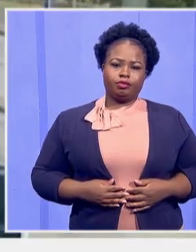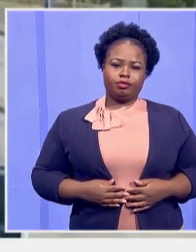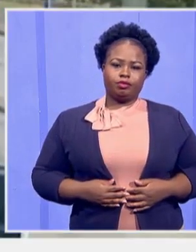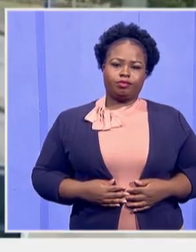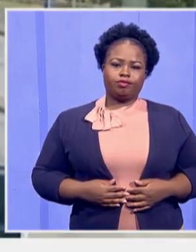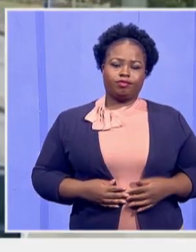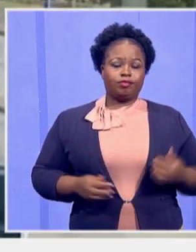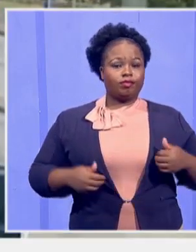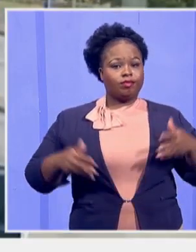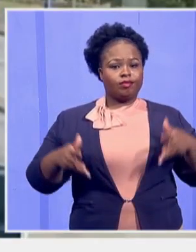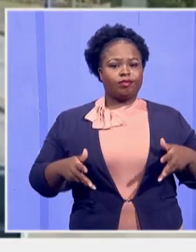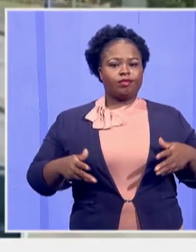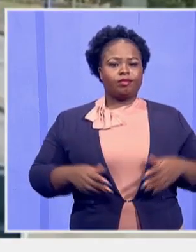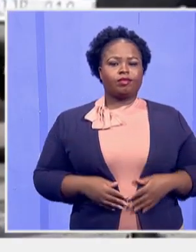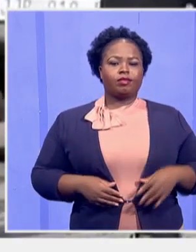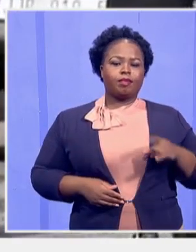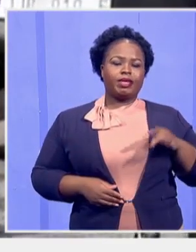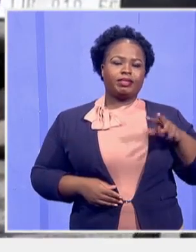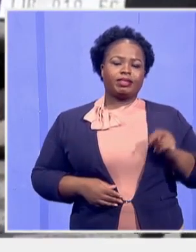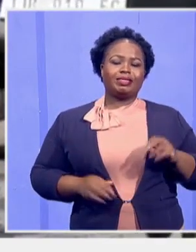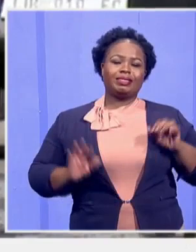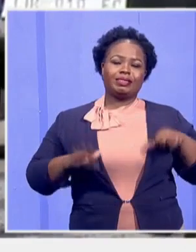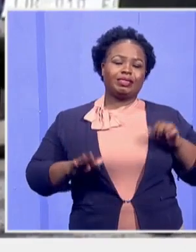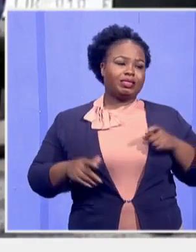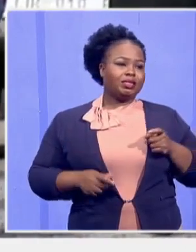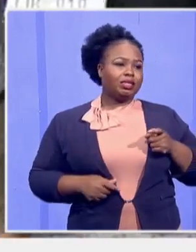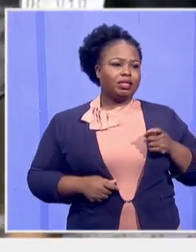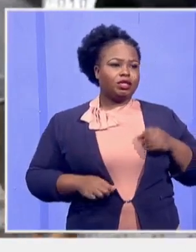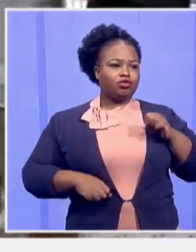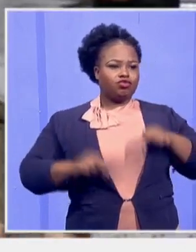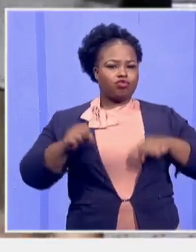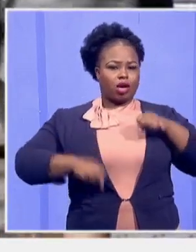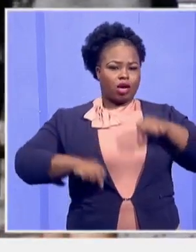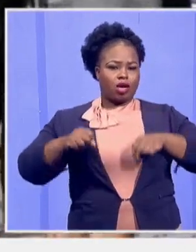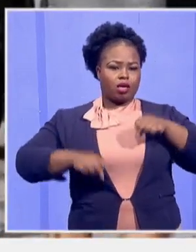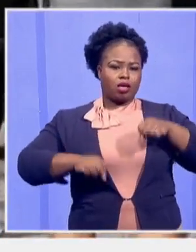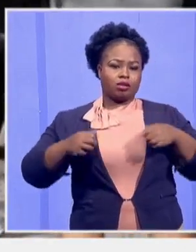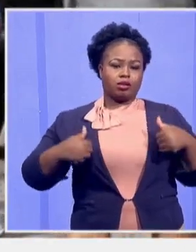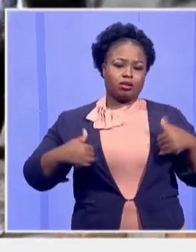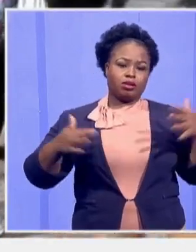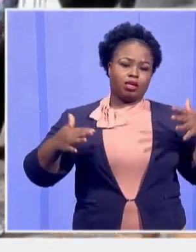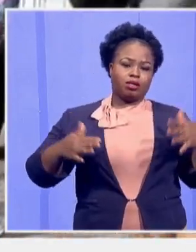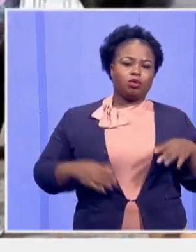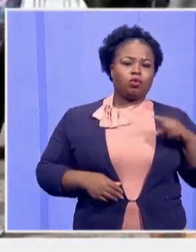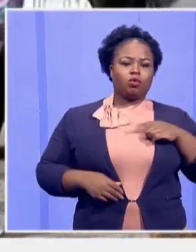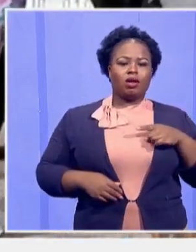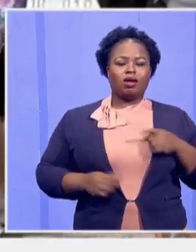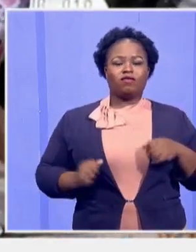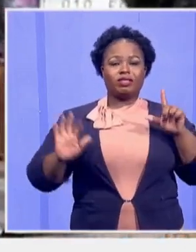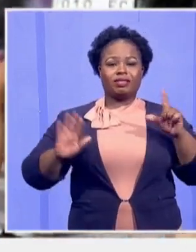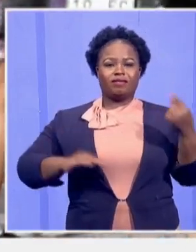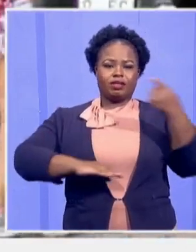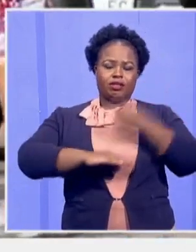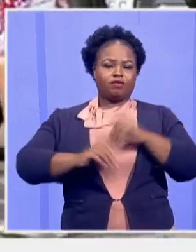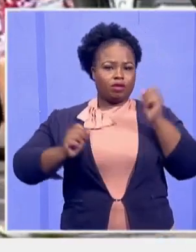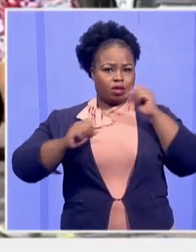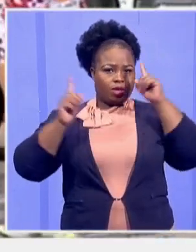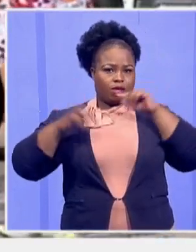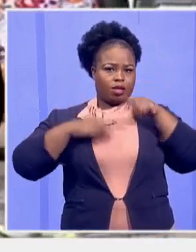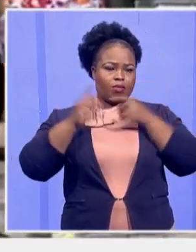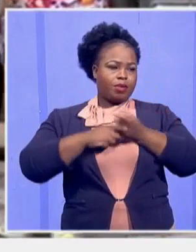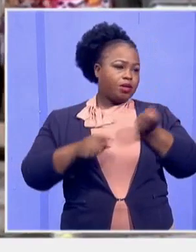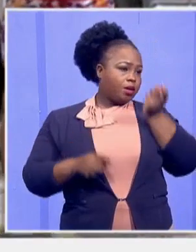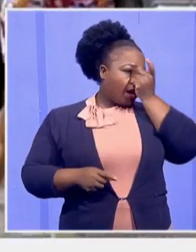I'm here at the Paxton Hotel where 16 riders are about to hit the road to cycle for 7 days to raise awareness about